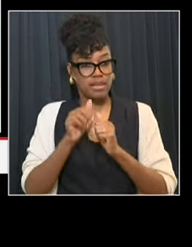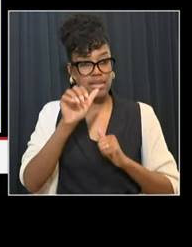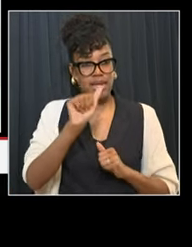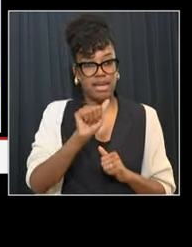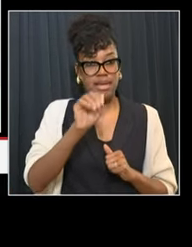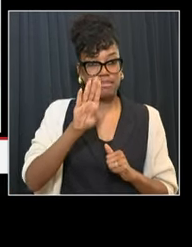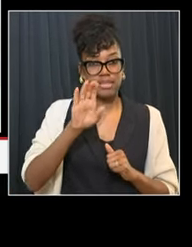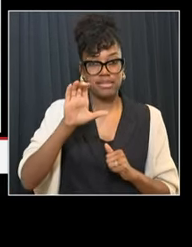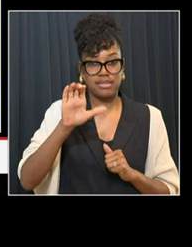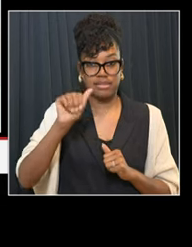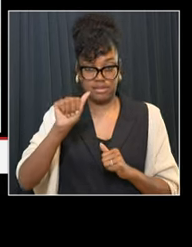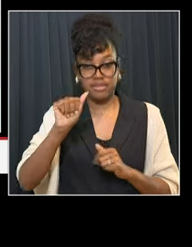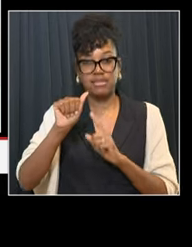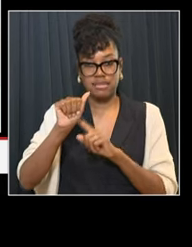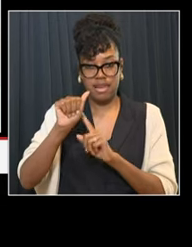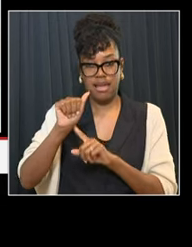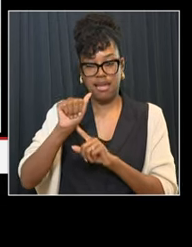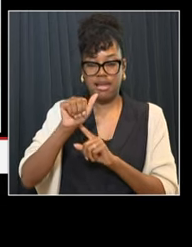ABC or ABCA now,